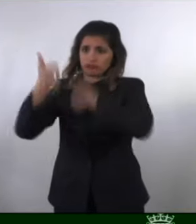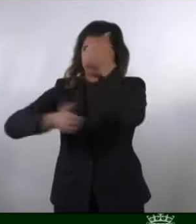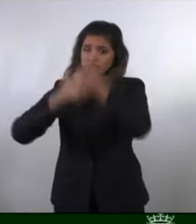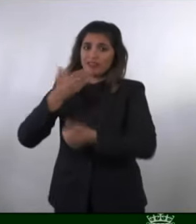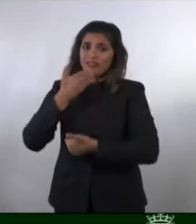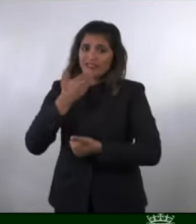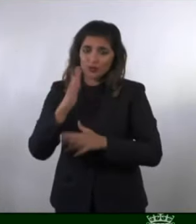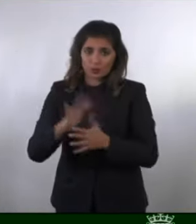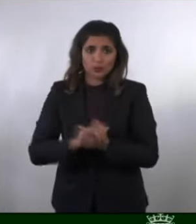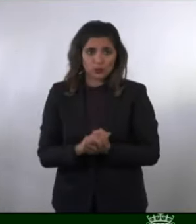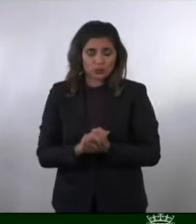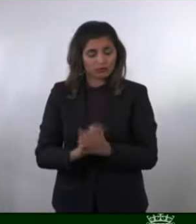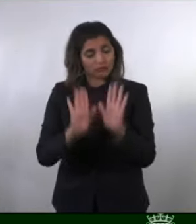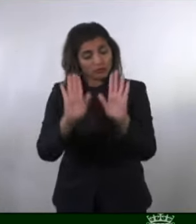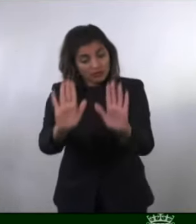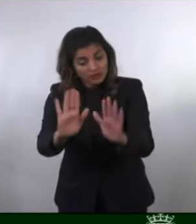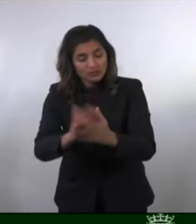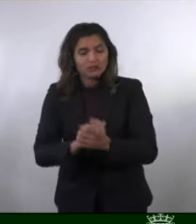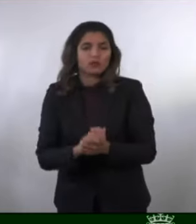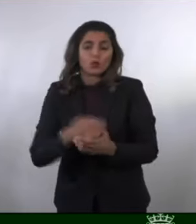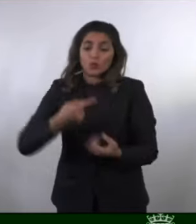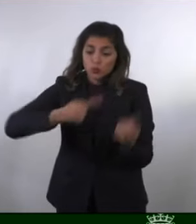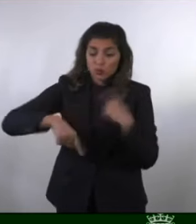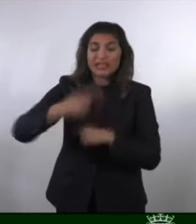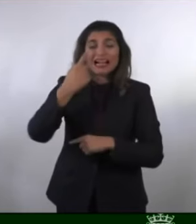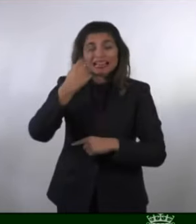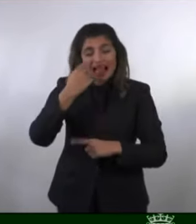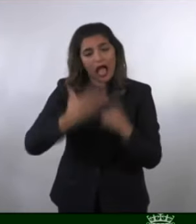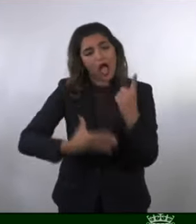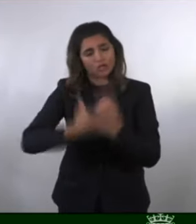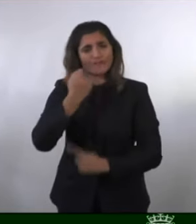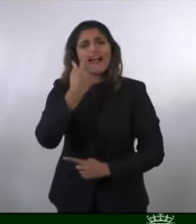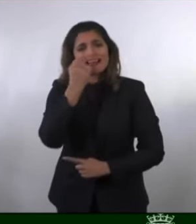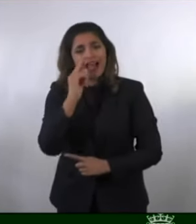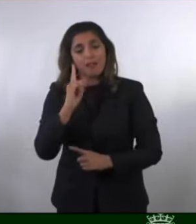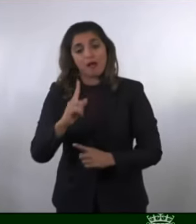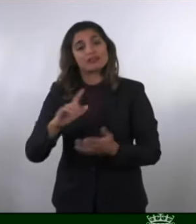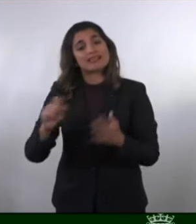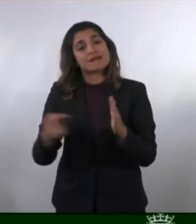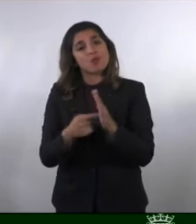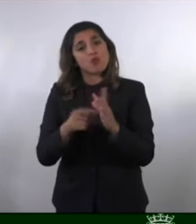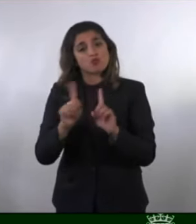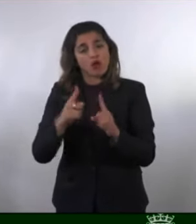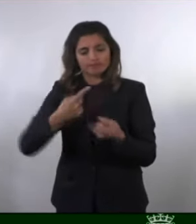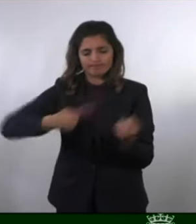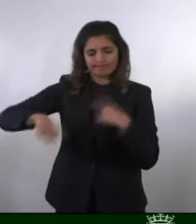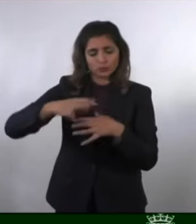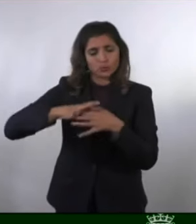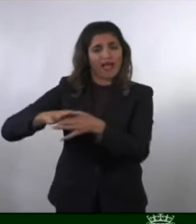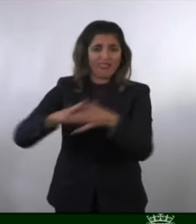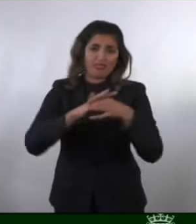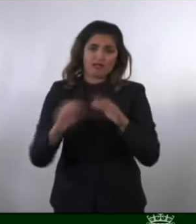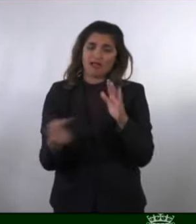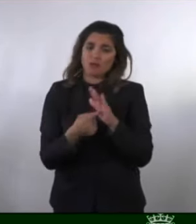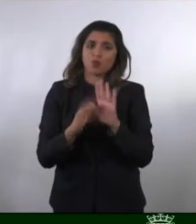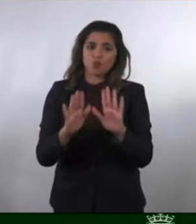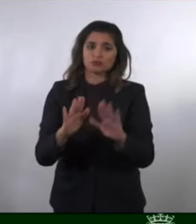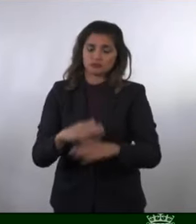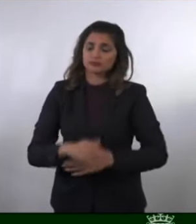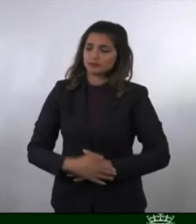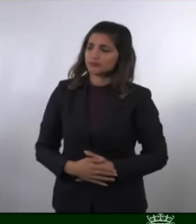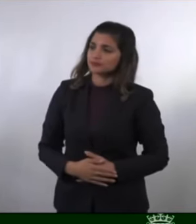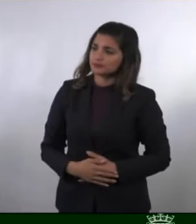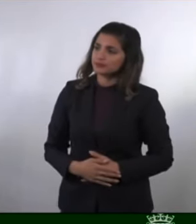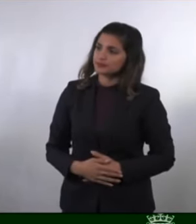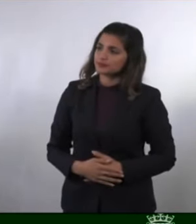can do this, especially if we all act and pull together. Felicity Buchan. London